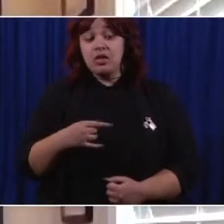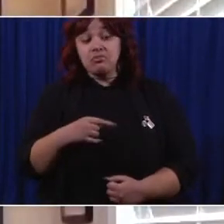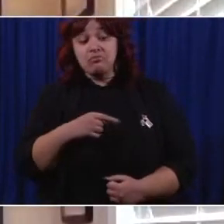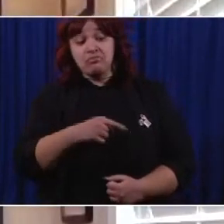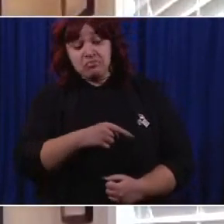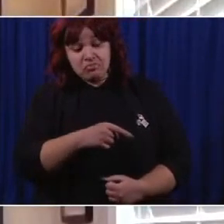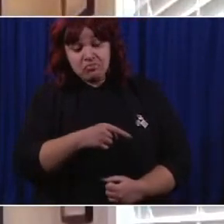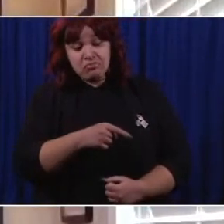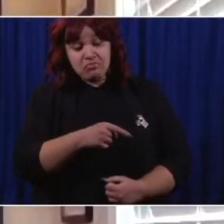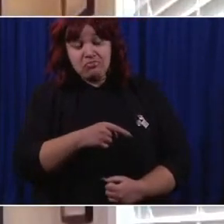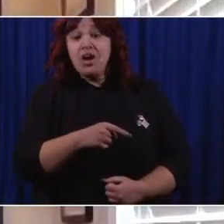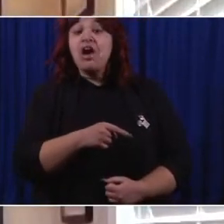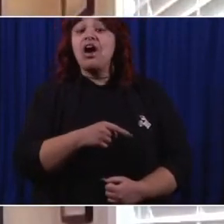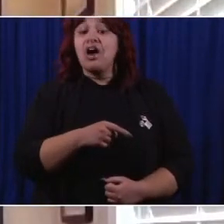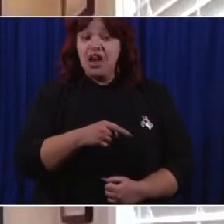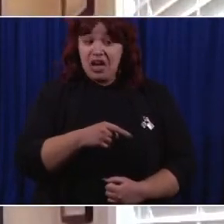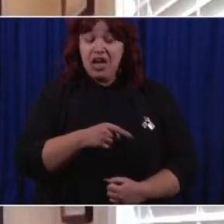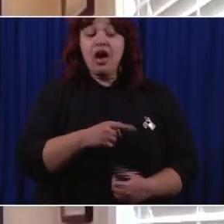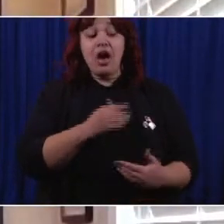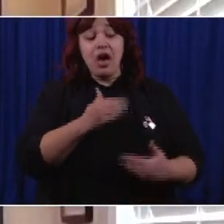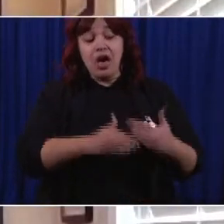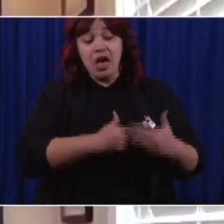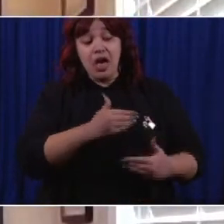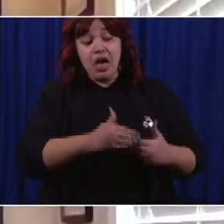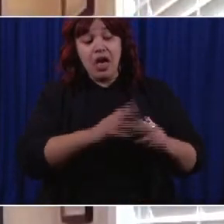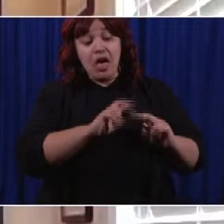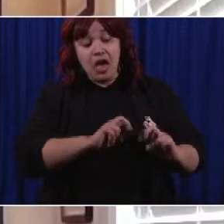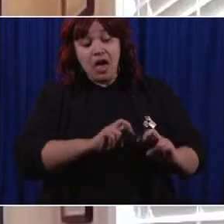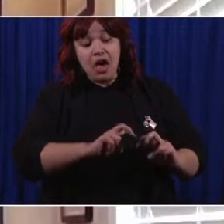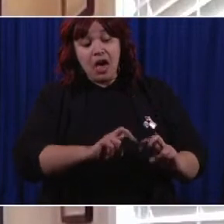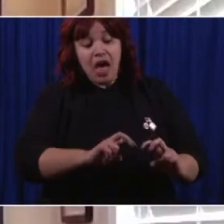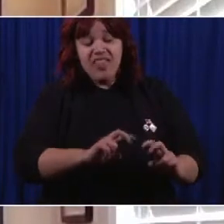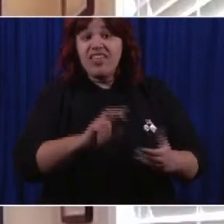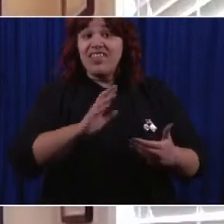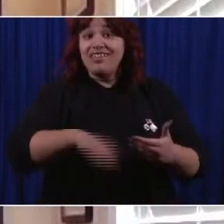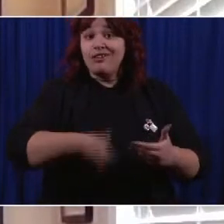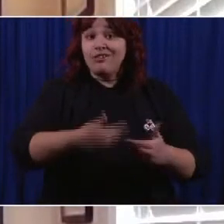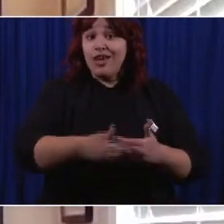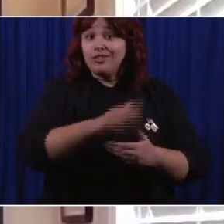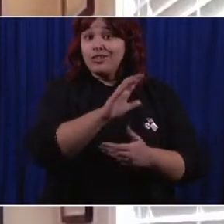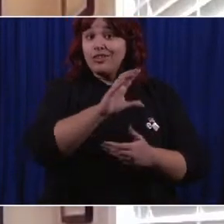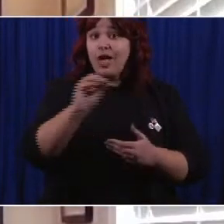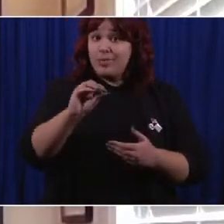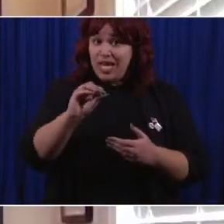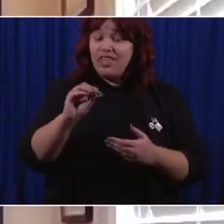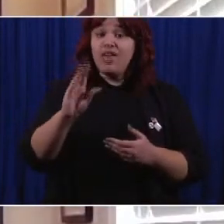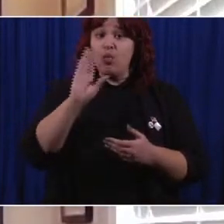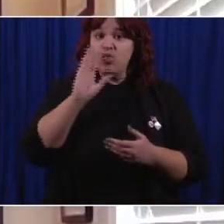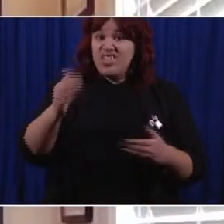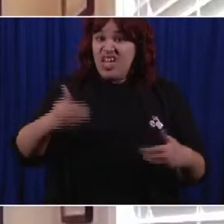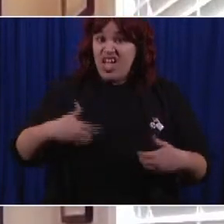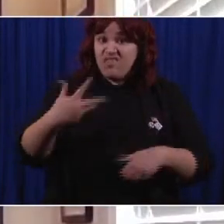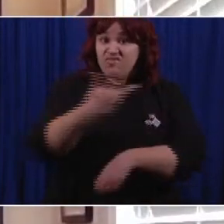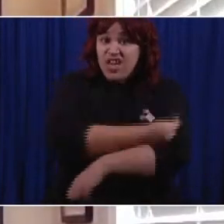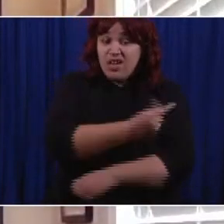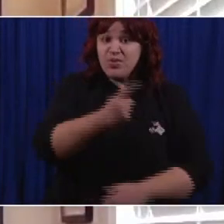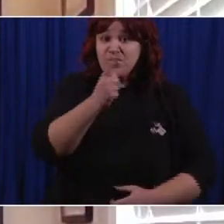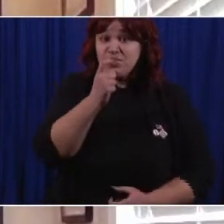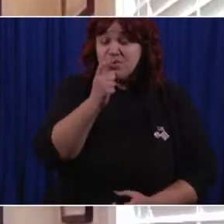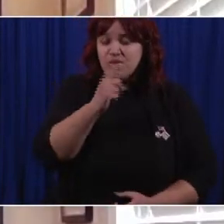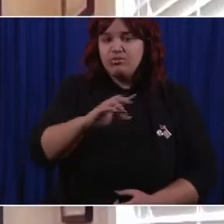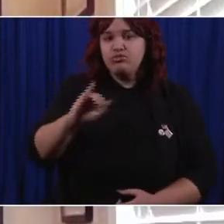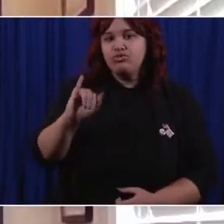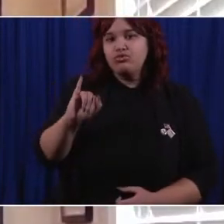to the Johnson & Johnson vaccine being the next one that will come up for review